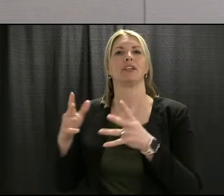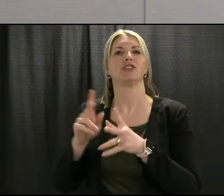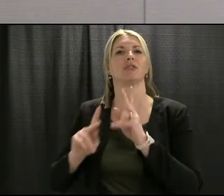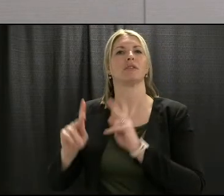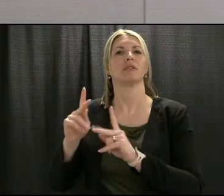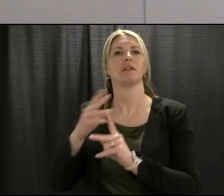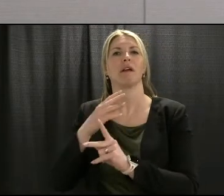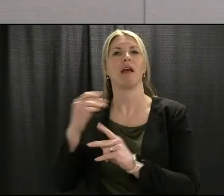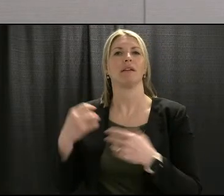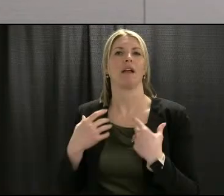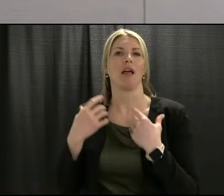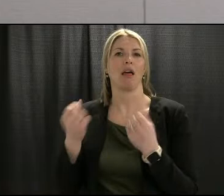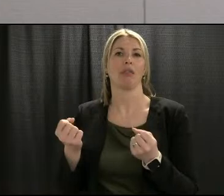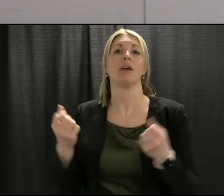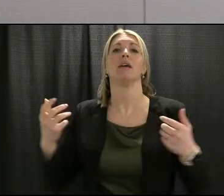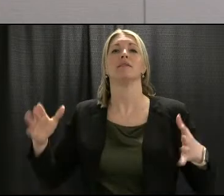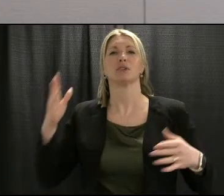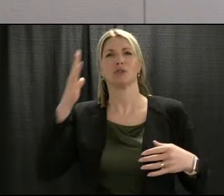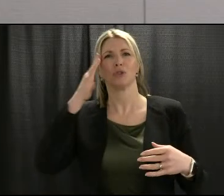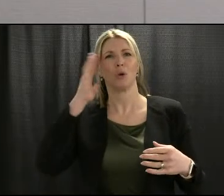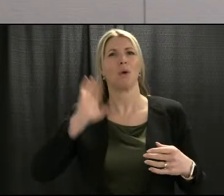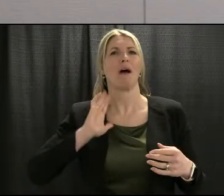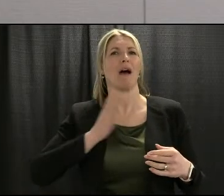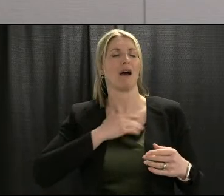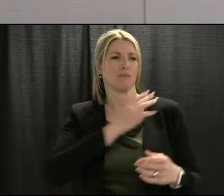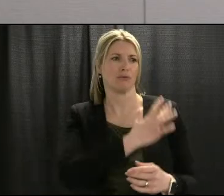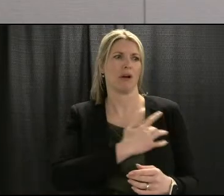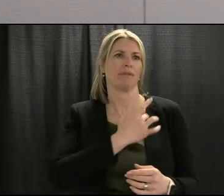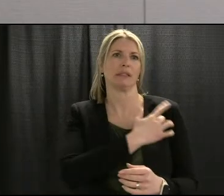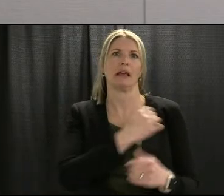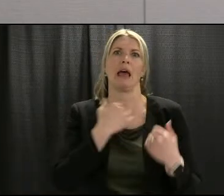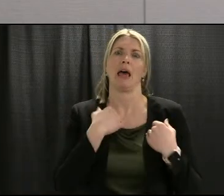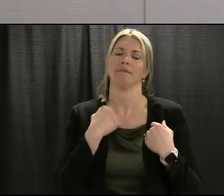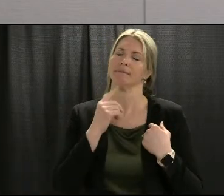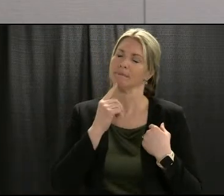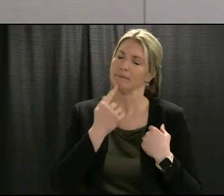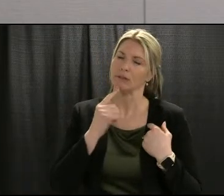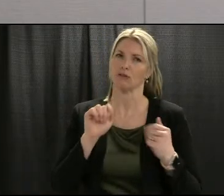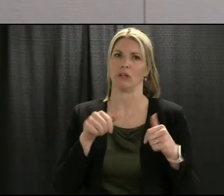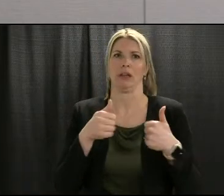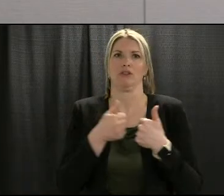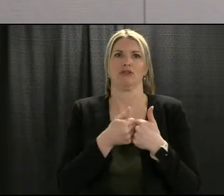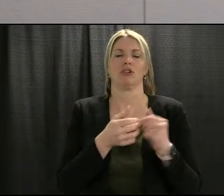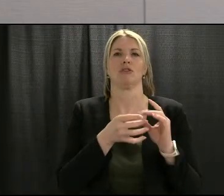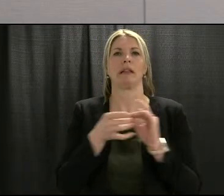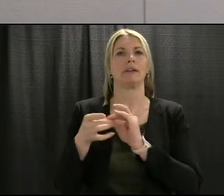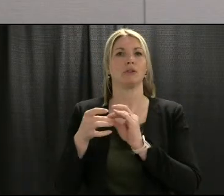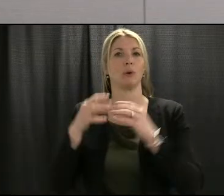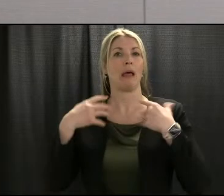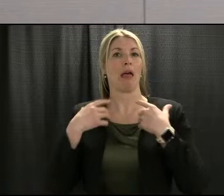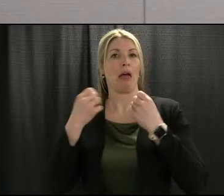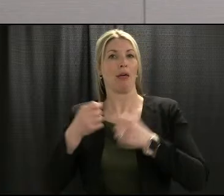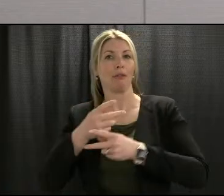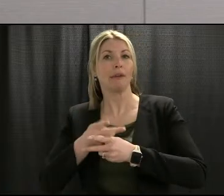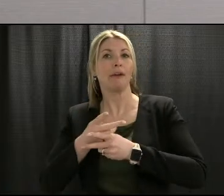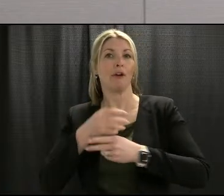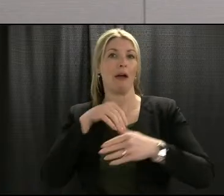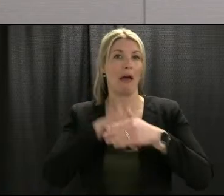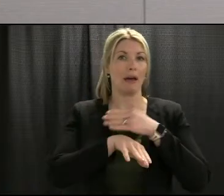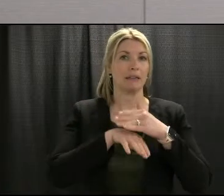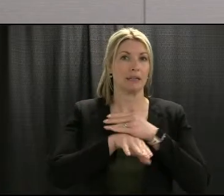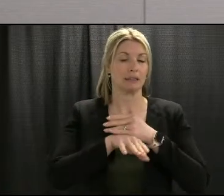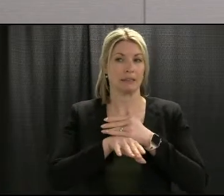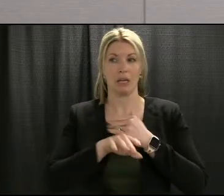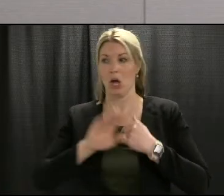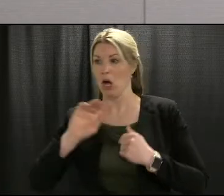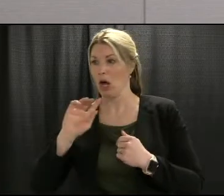faces significant challenges when it comes to accessing health care. And we know that we're not alone. Other provinces, other countries